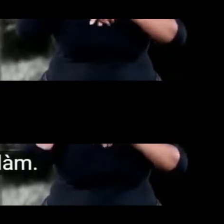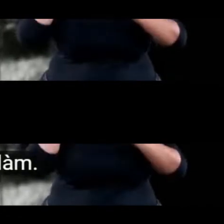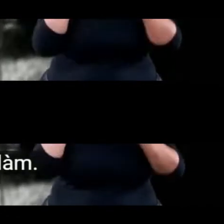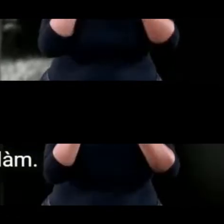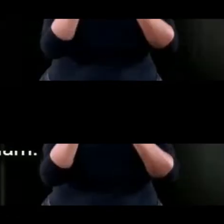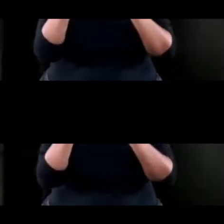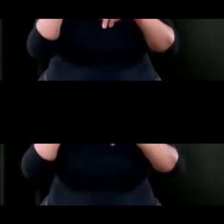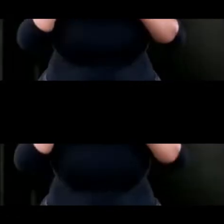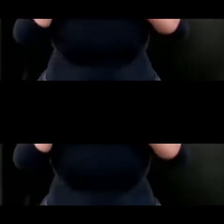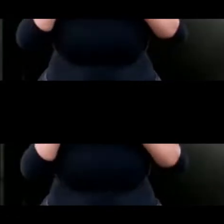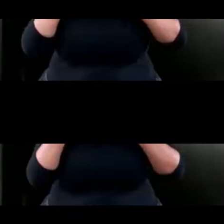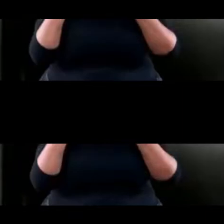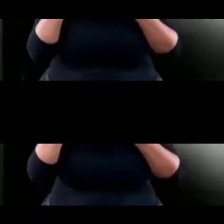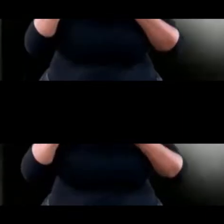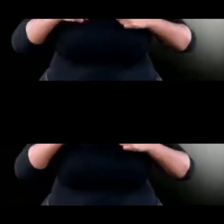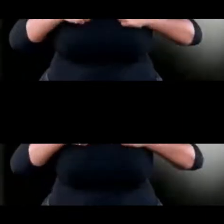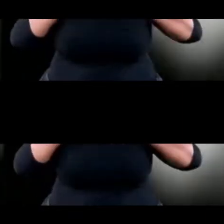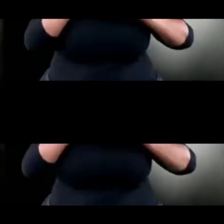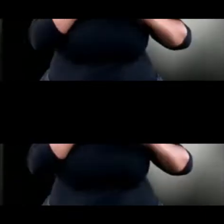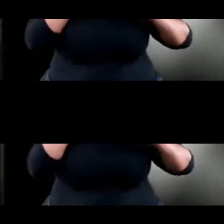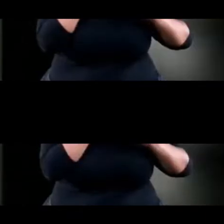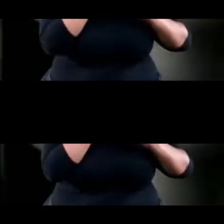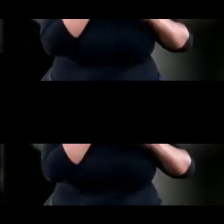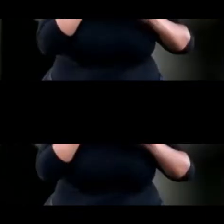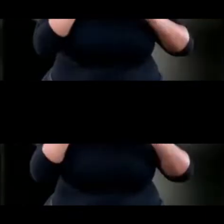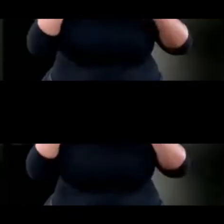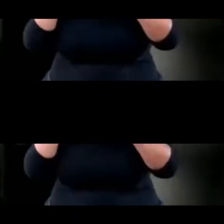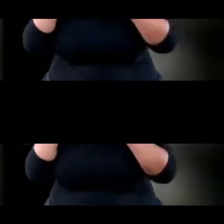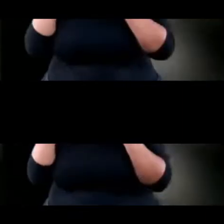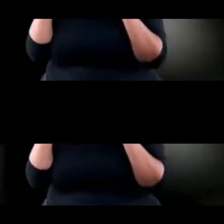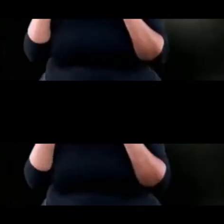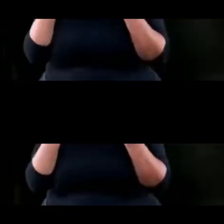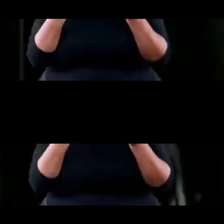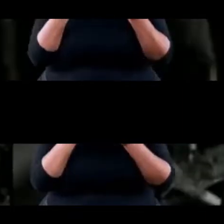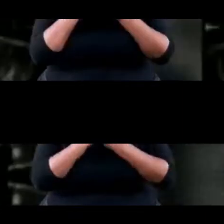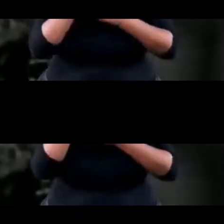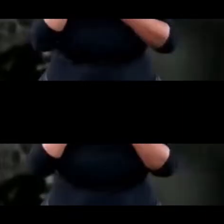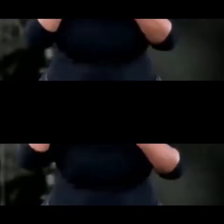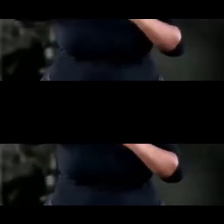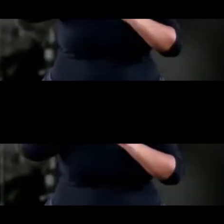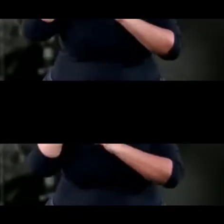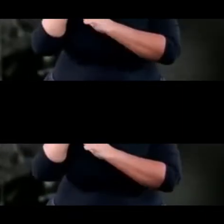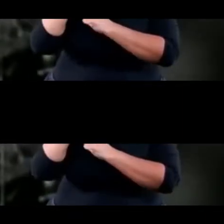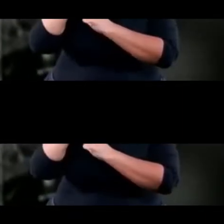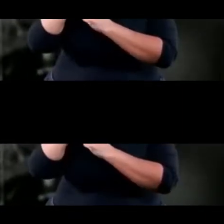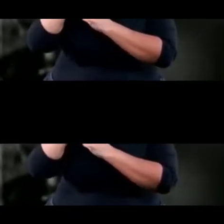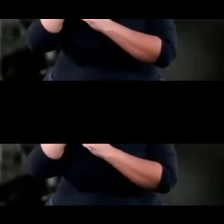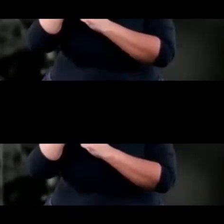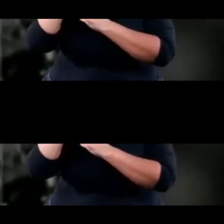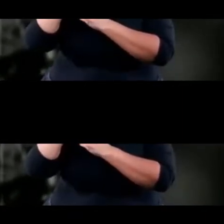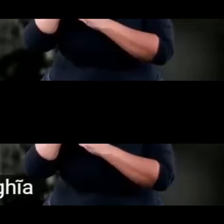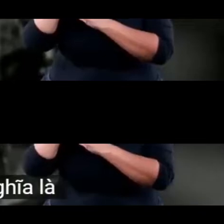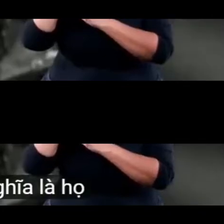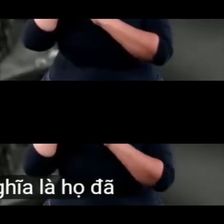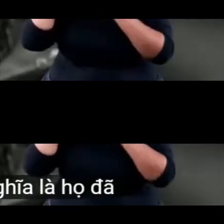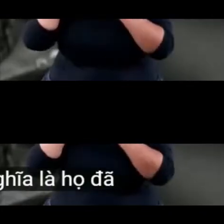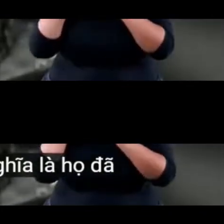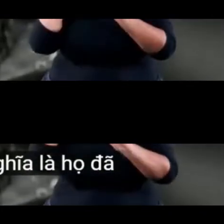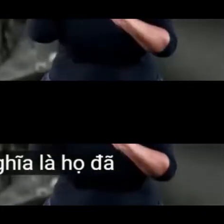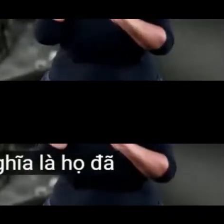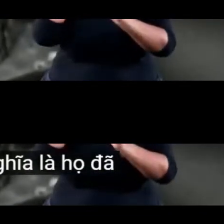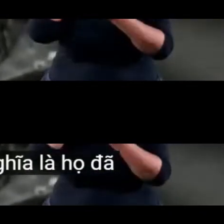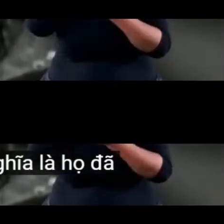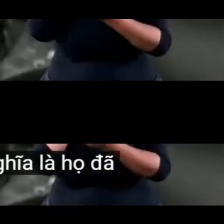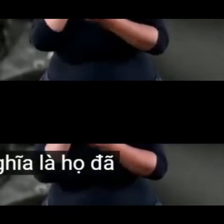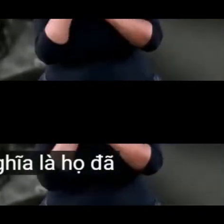during colonial times depend on whether they lived on a farm or in the city. Some men were tradesmen, which meant that they learned